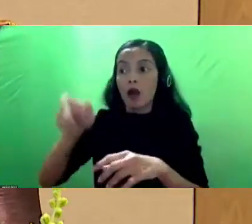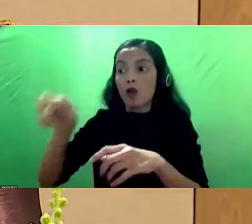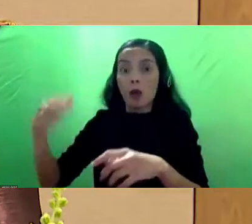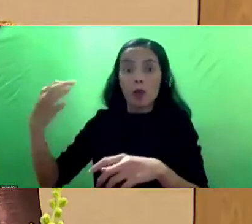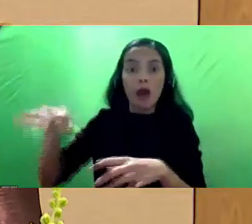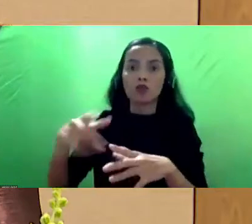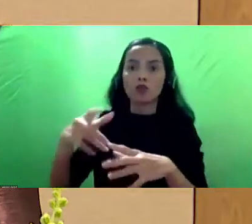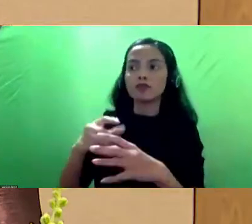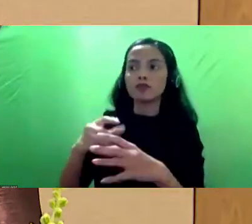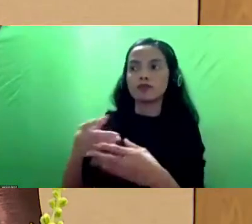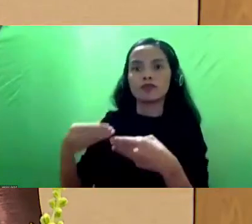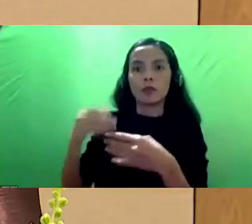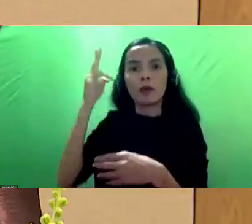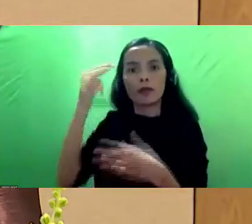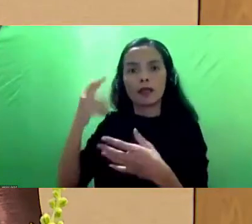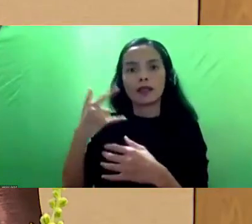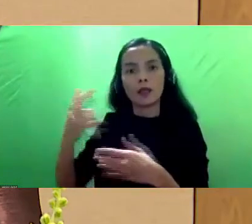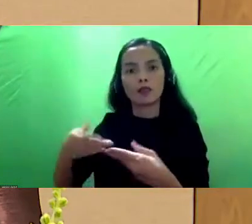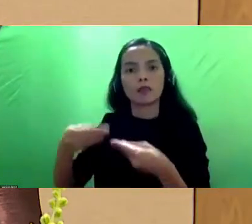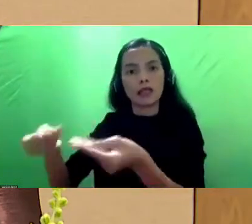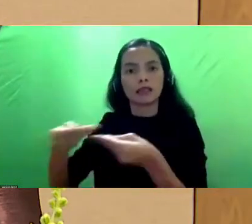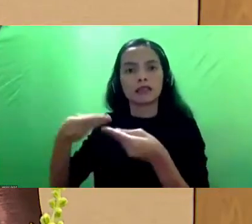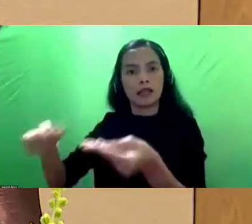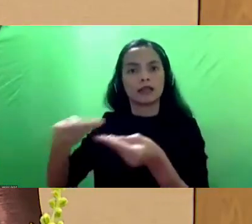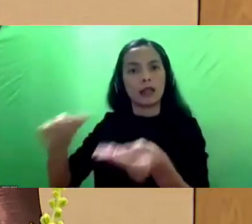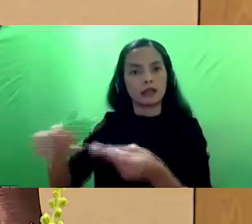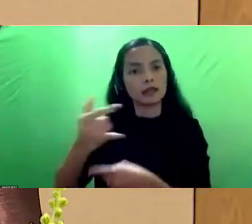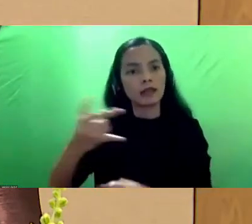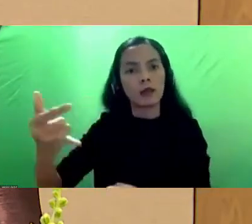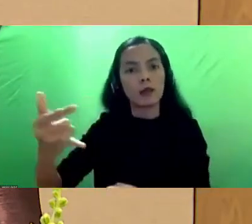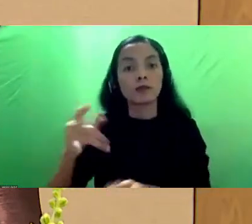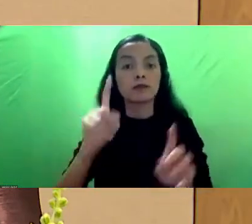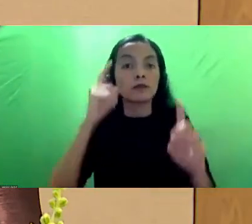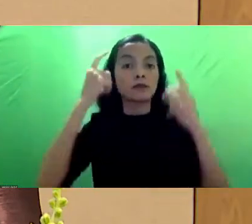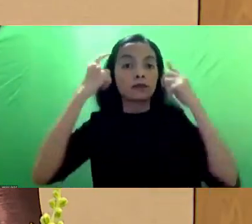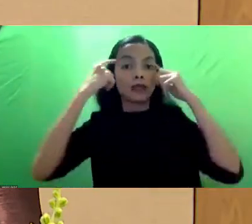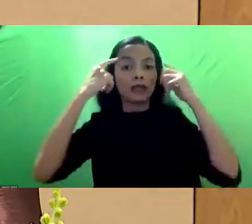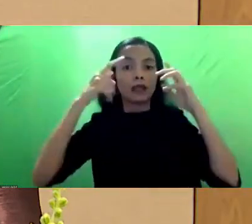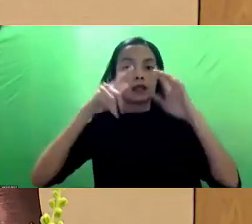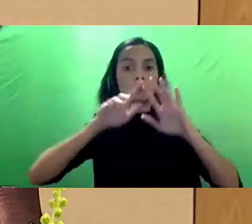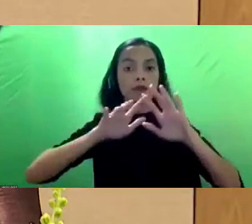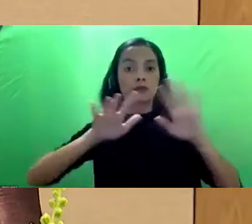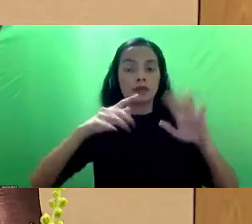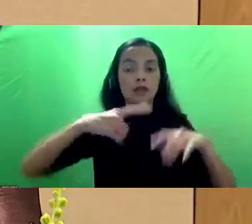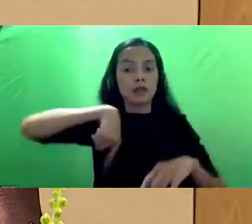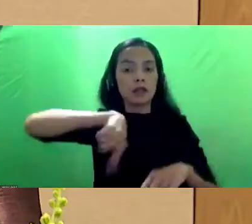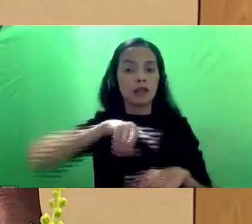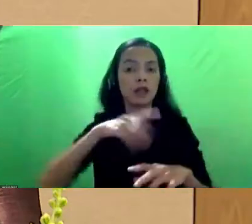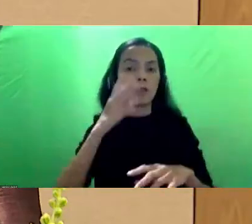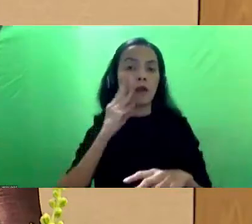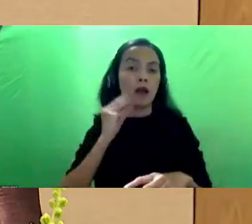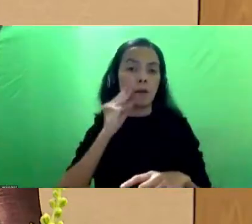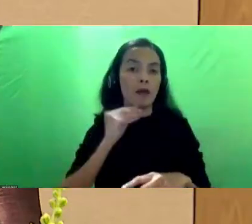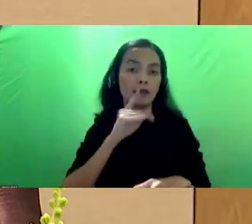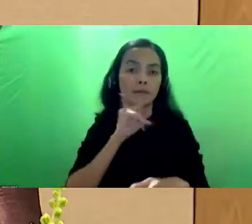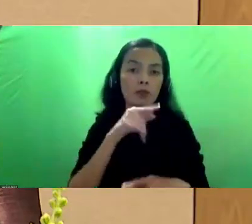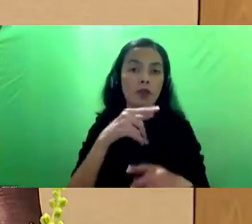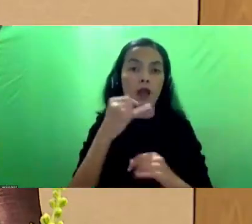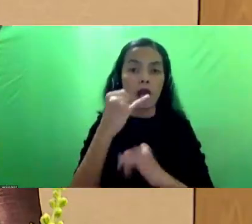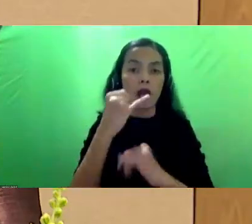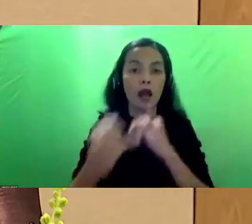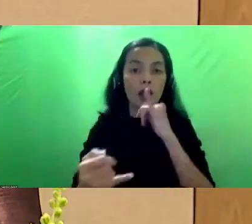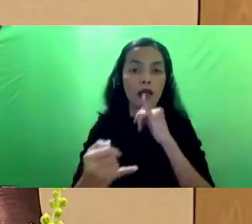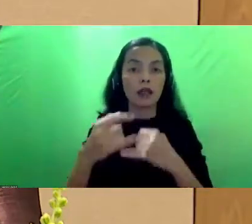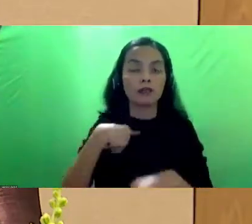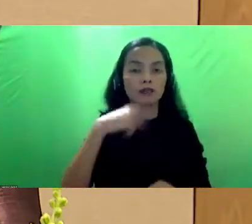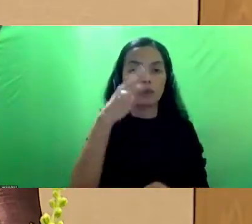pandemic. So I think we experience, and at the end we see that the poverty